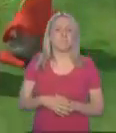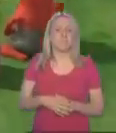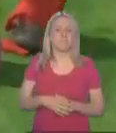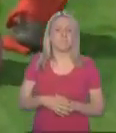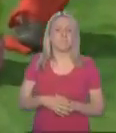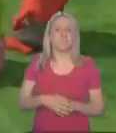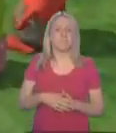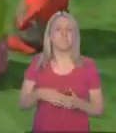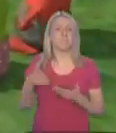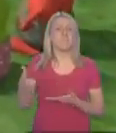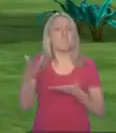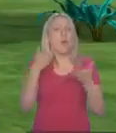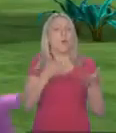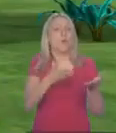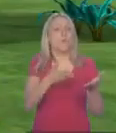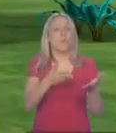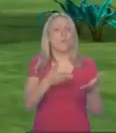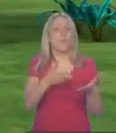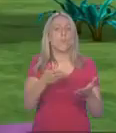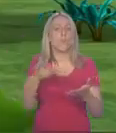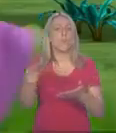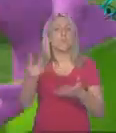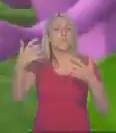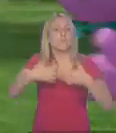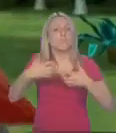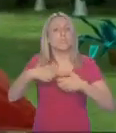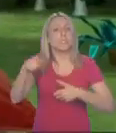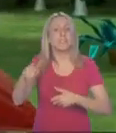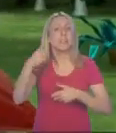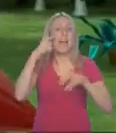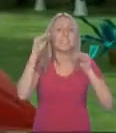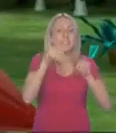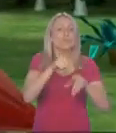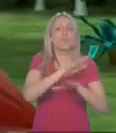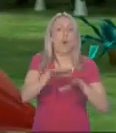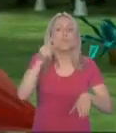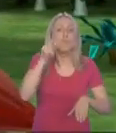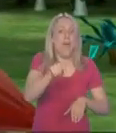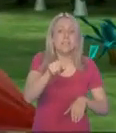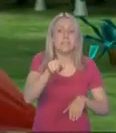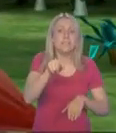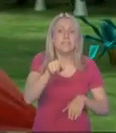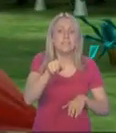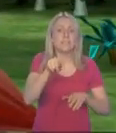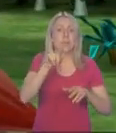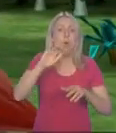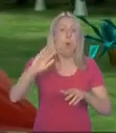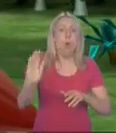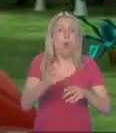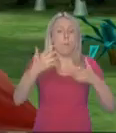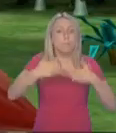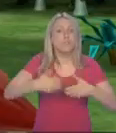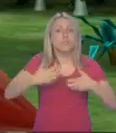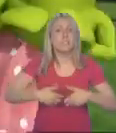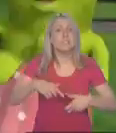Yam Yam, especially for you, I present the machine that can teach you not to press buttons all the